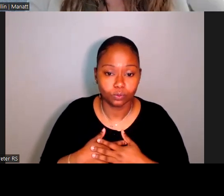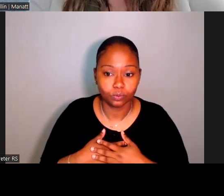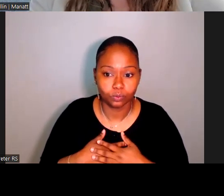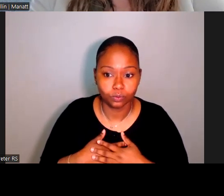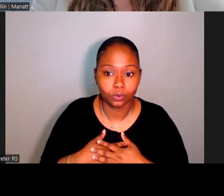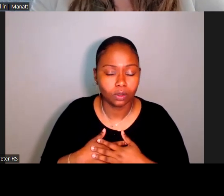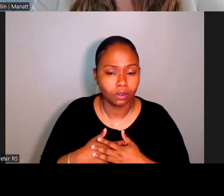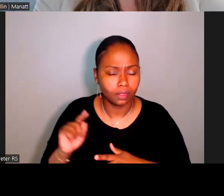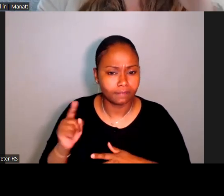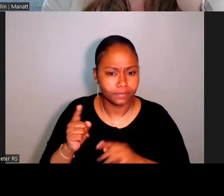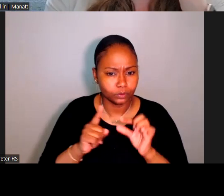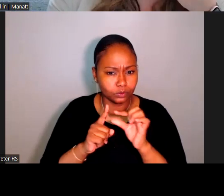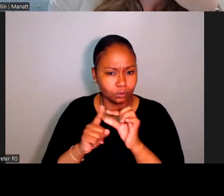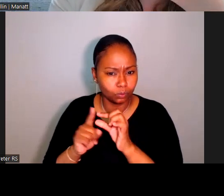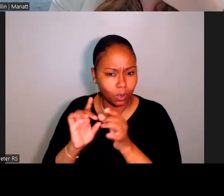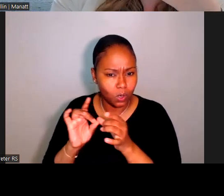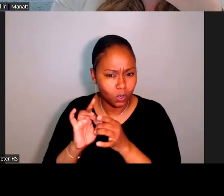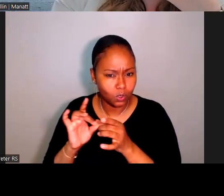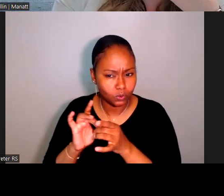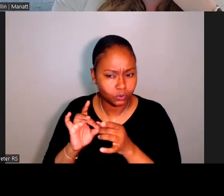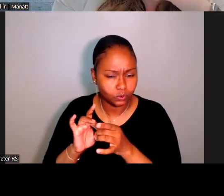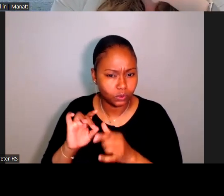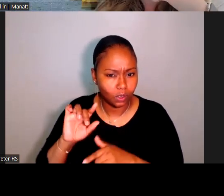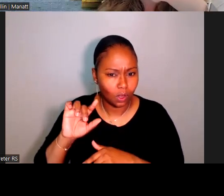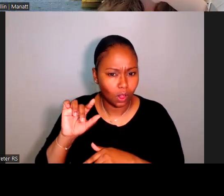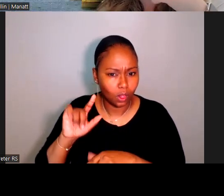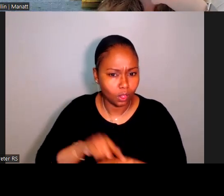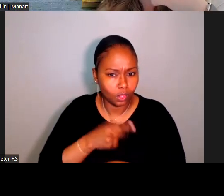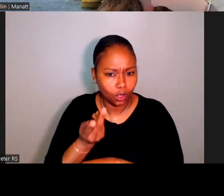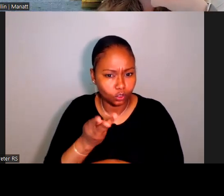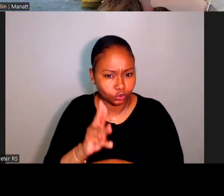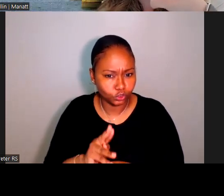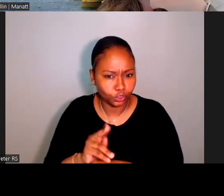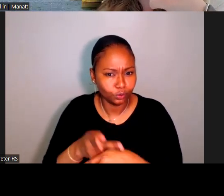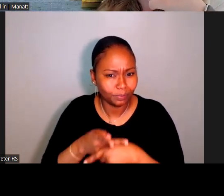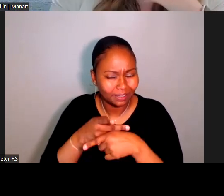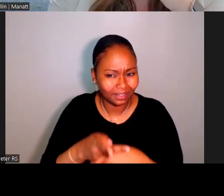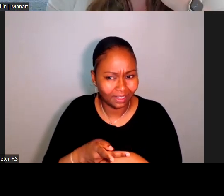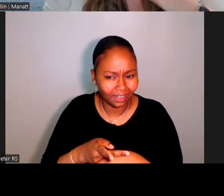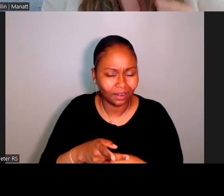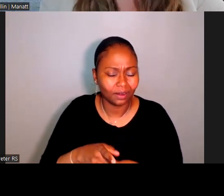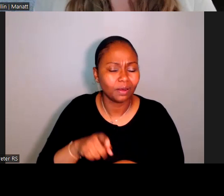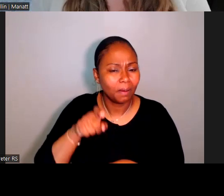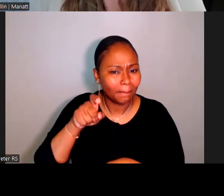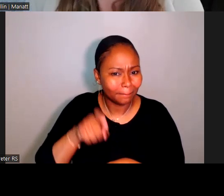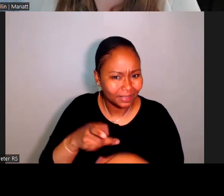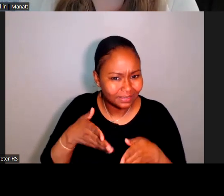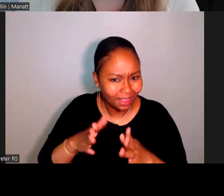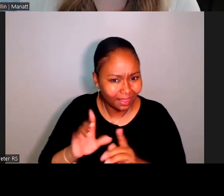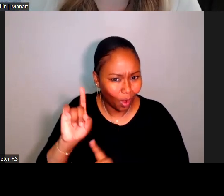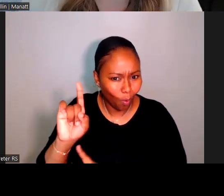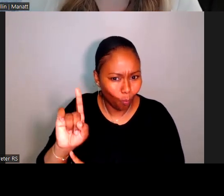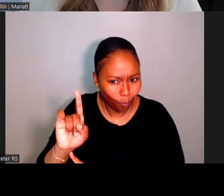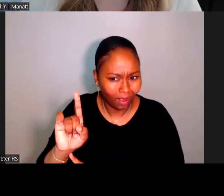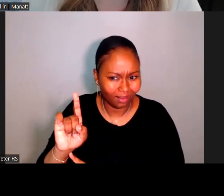care facility may limit simultaneous resident designated visitors, but must allow at least one at any given time, can